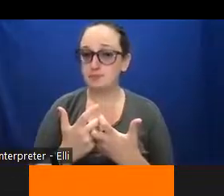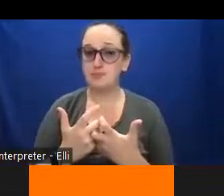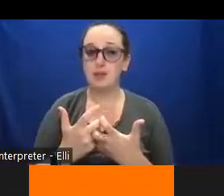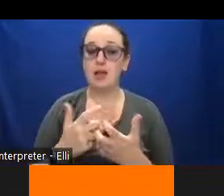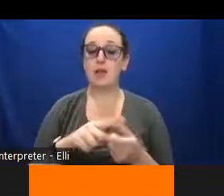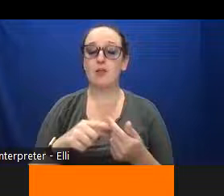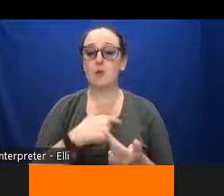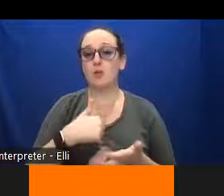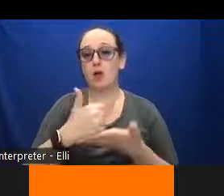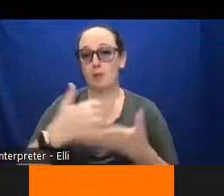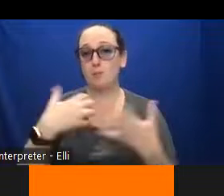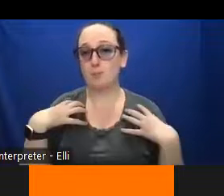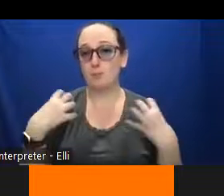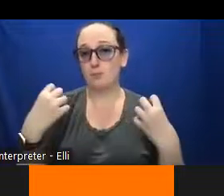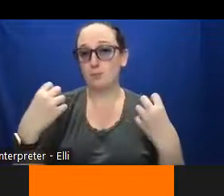healing process.